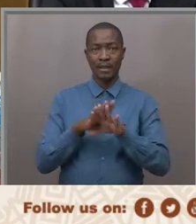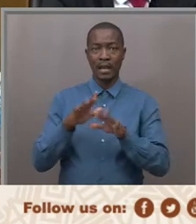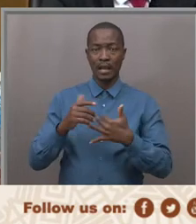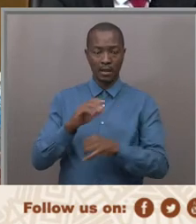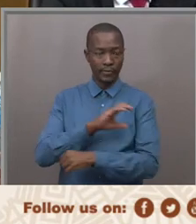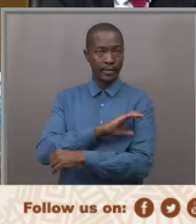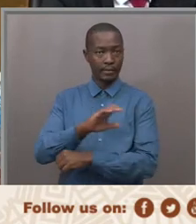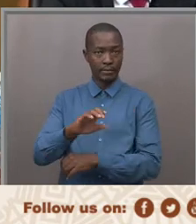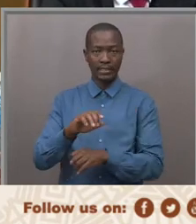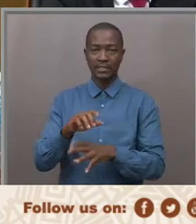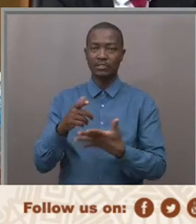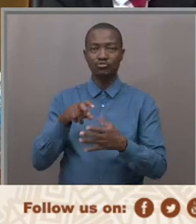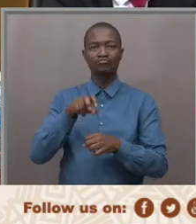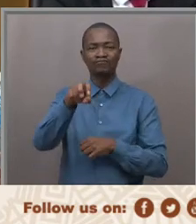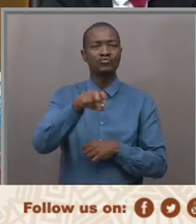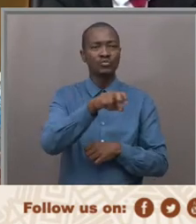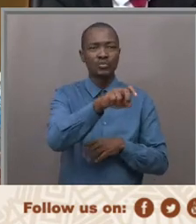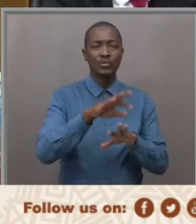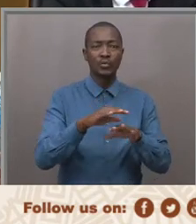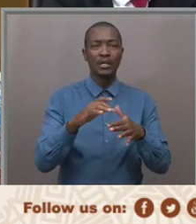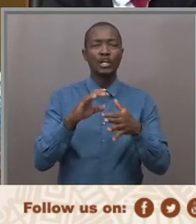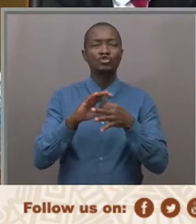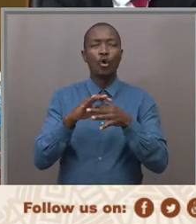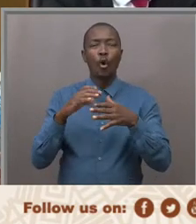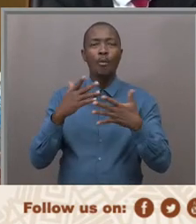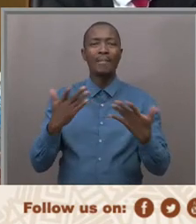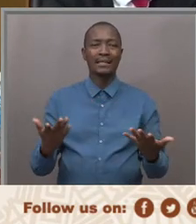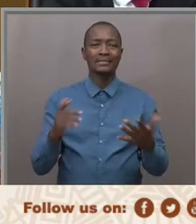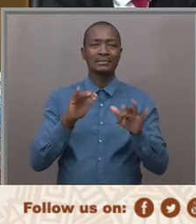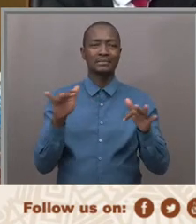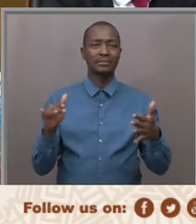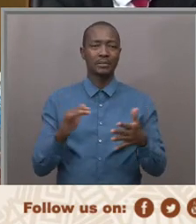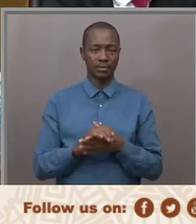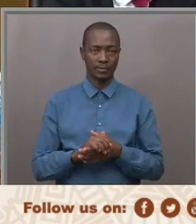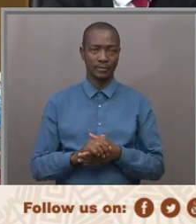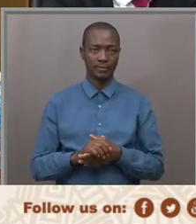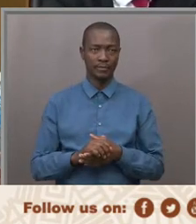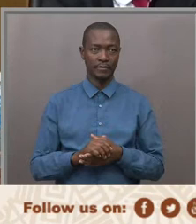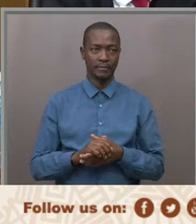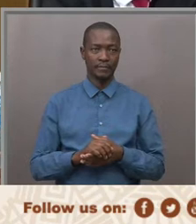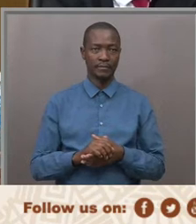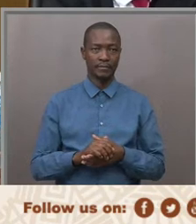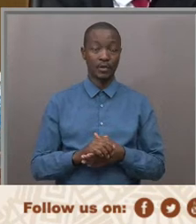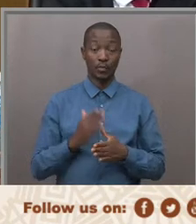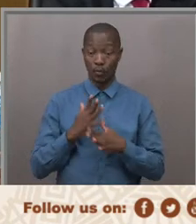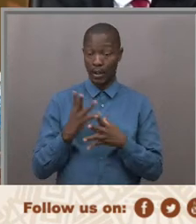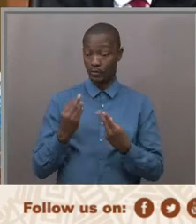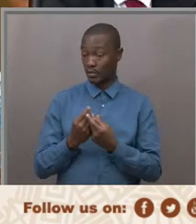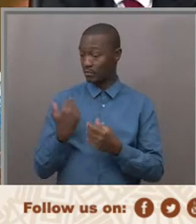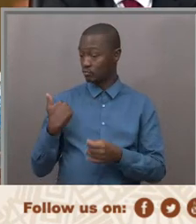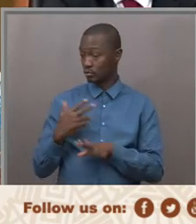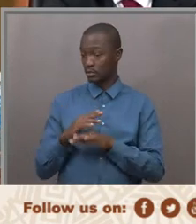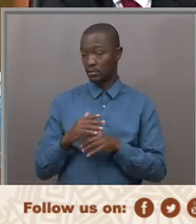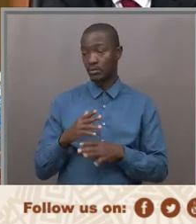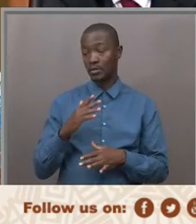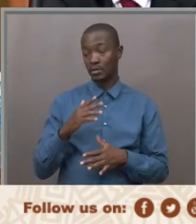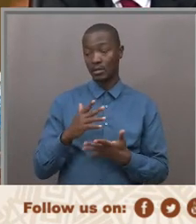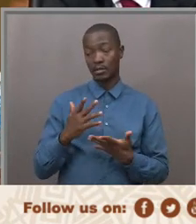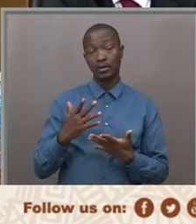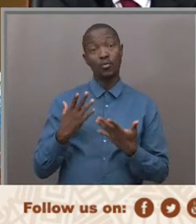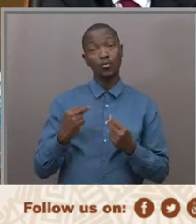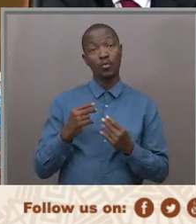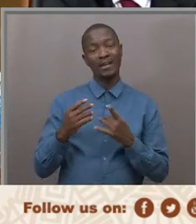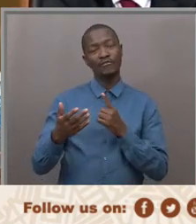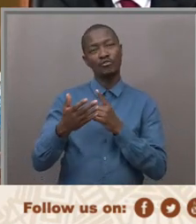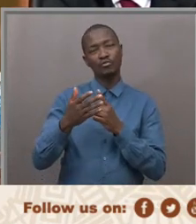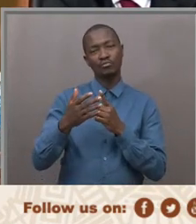homeless people. It is a very difficult issue. We dealt with it during this pandemic. We have reached